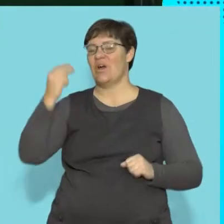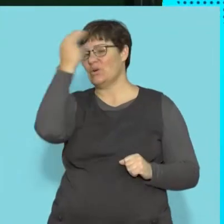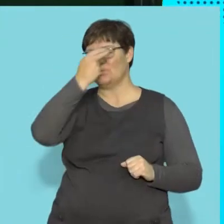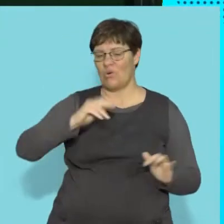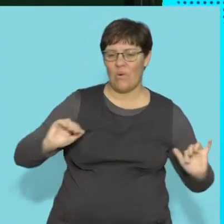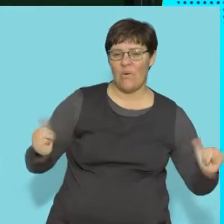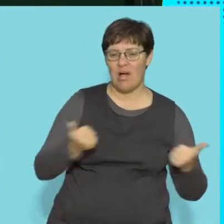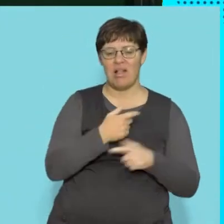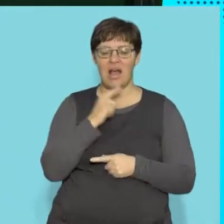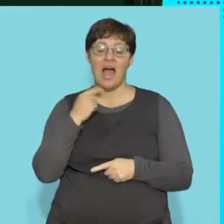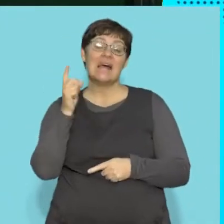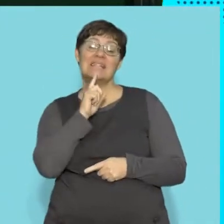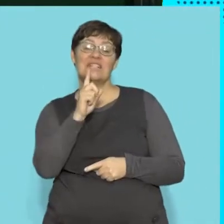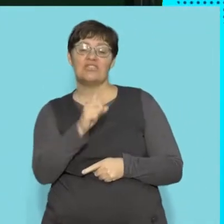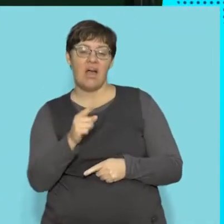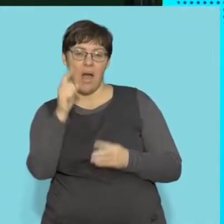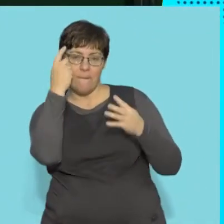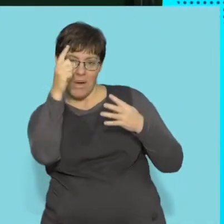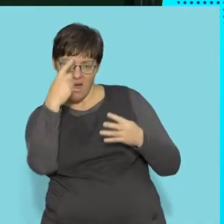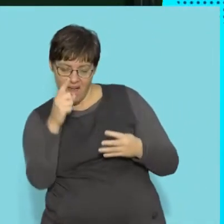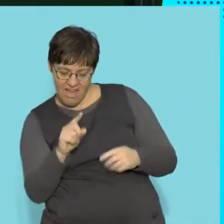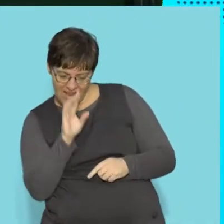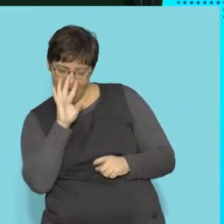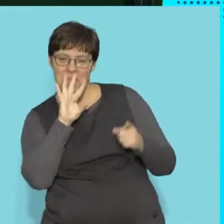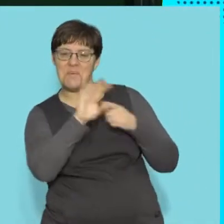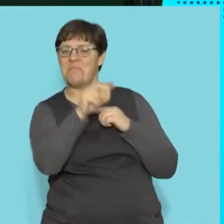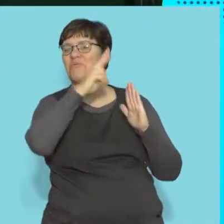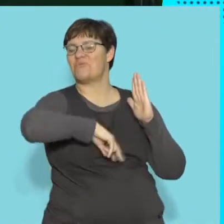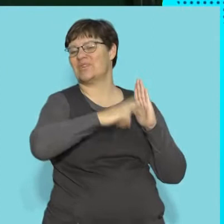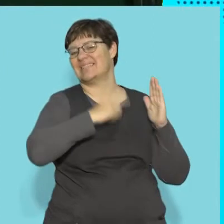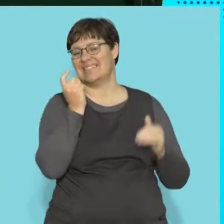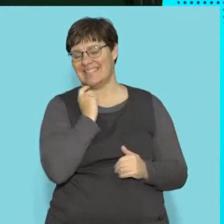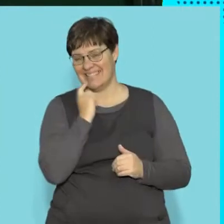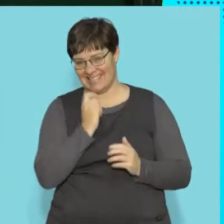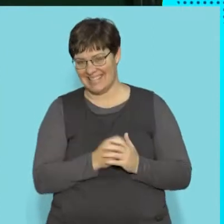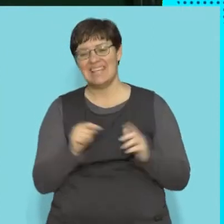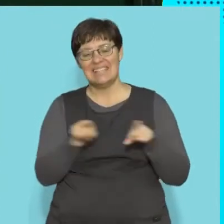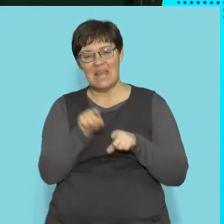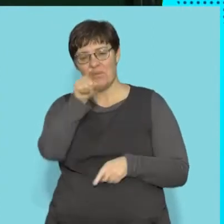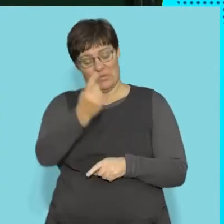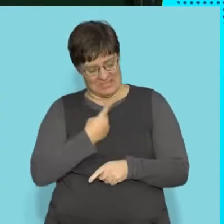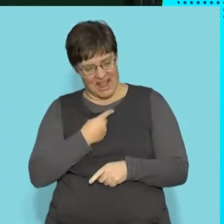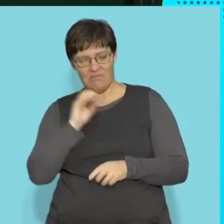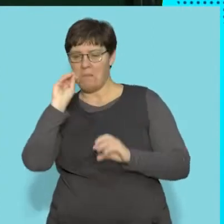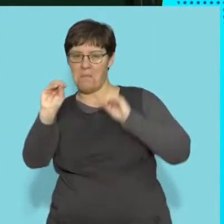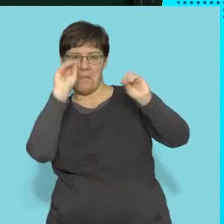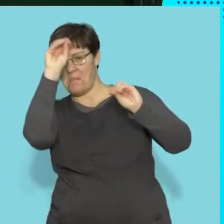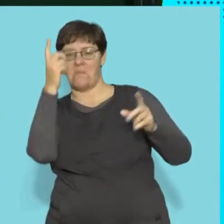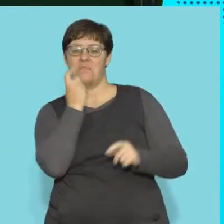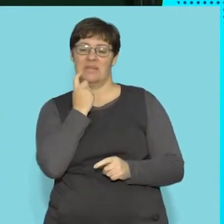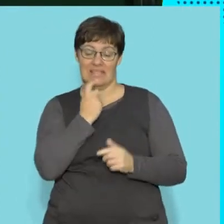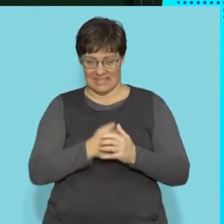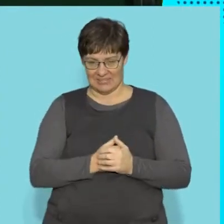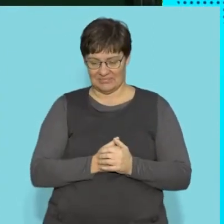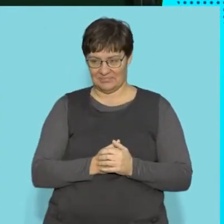so that it's easy for your marker to read and mark, and it's easy for you to plot the points. So